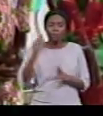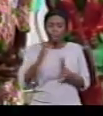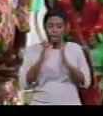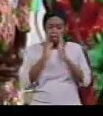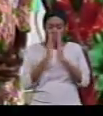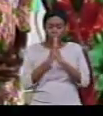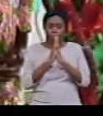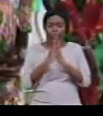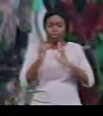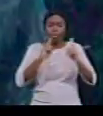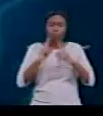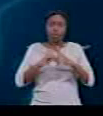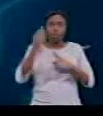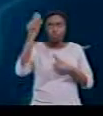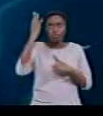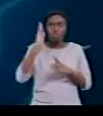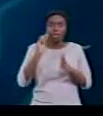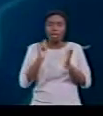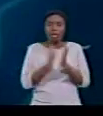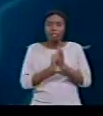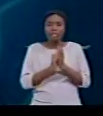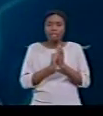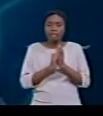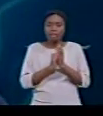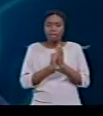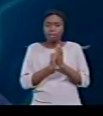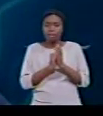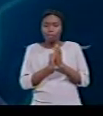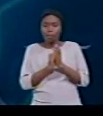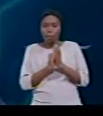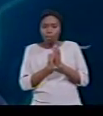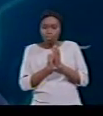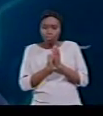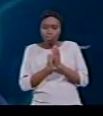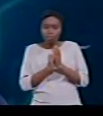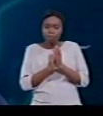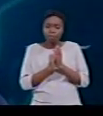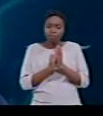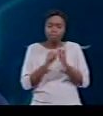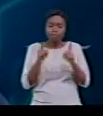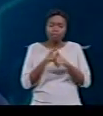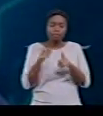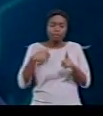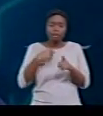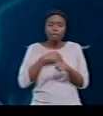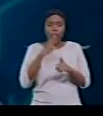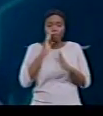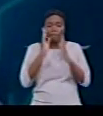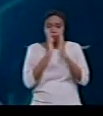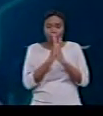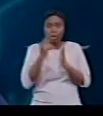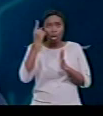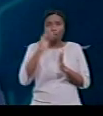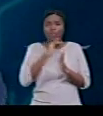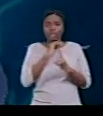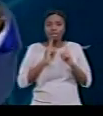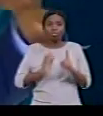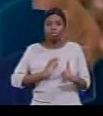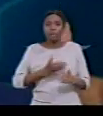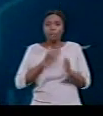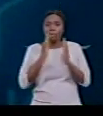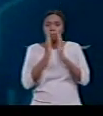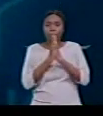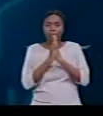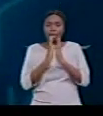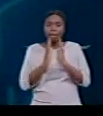Lord. As the sprinkle is answering our prayer, that God be quickening him. Any of the